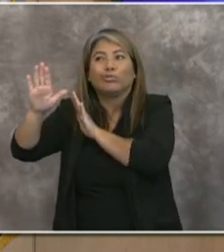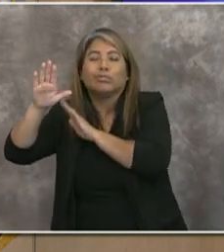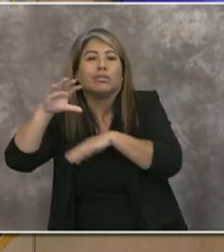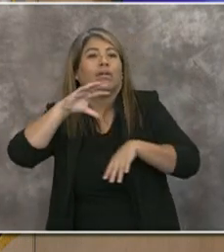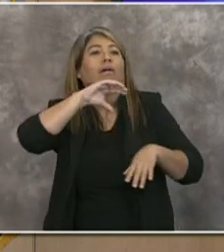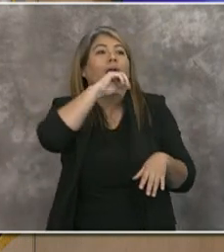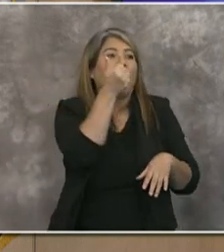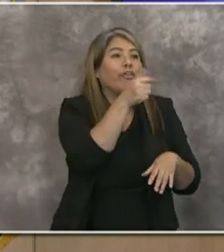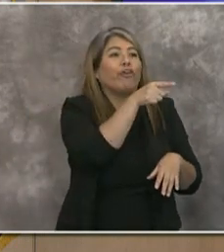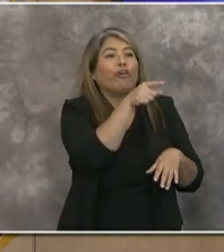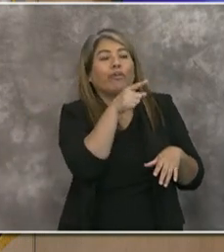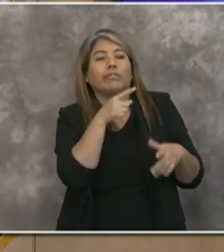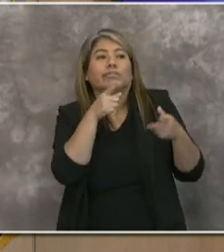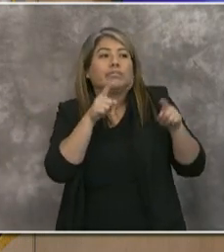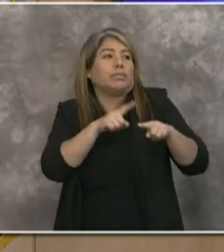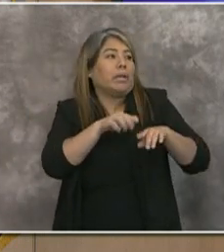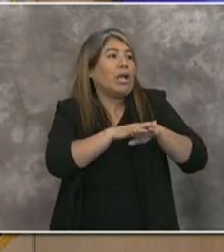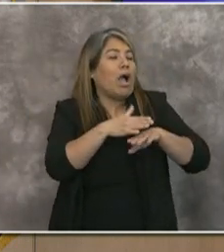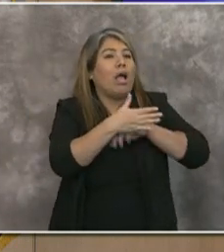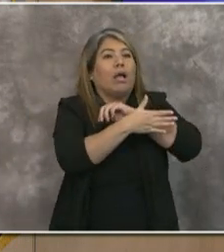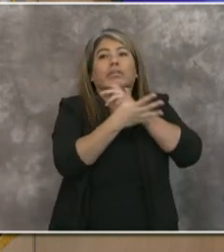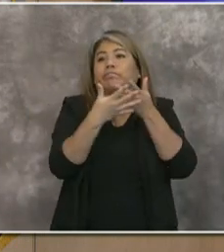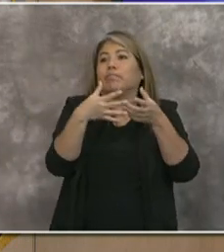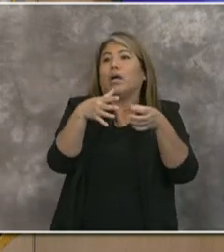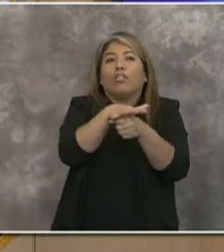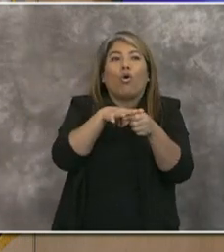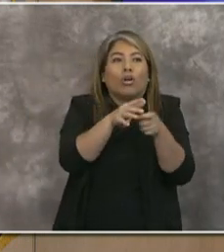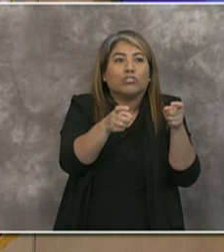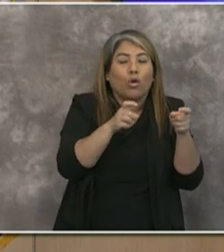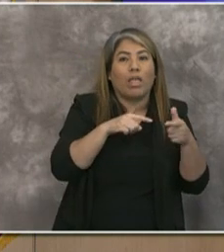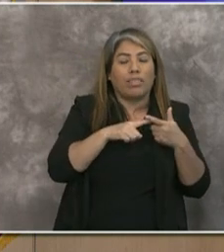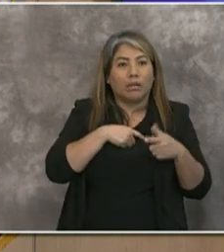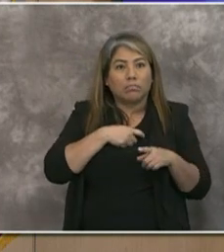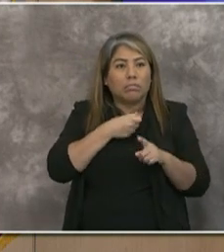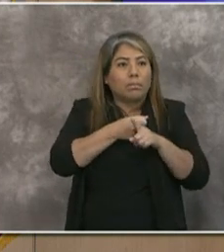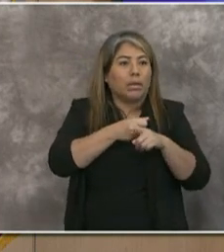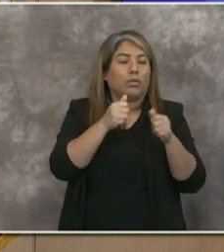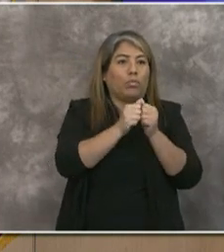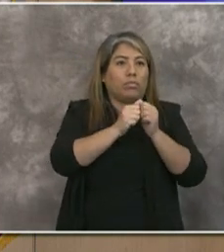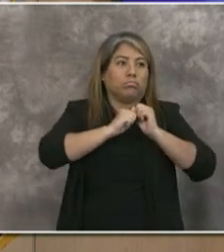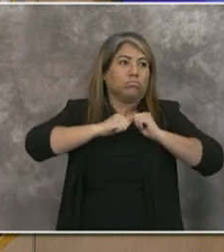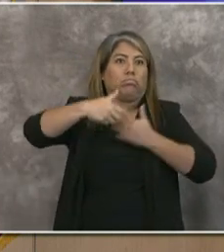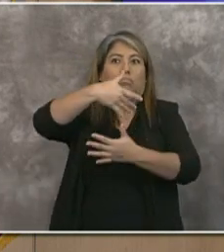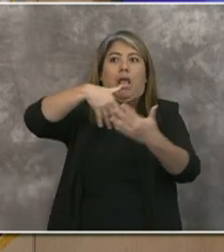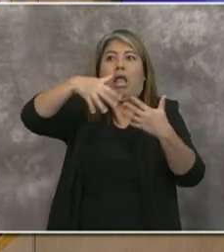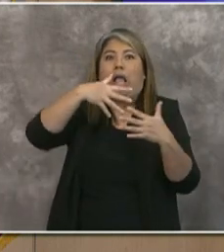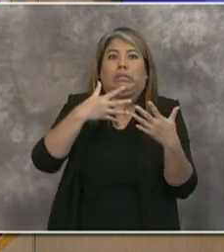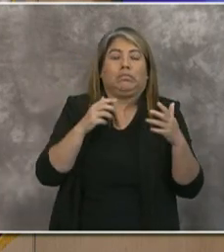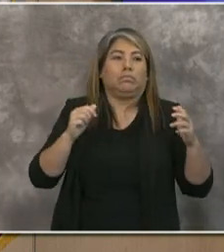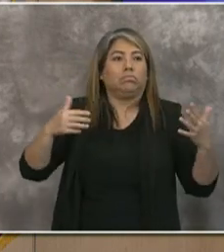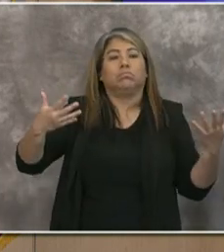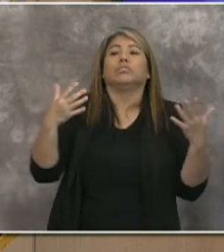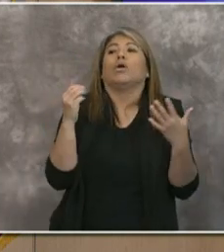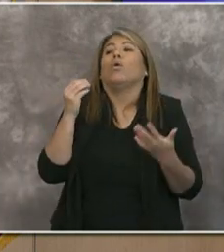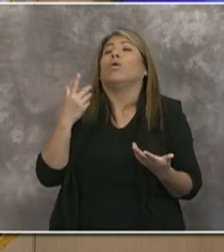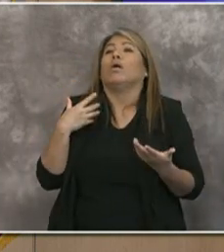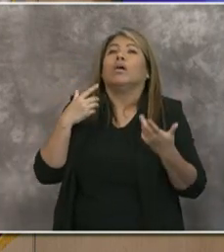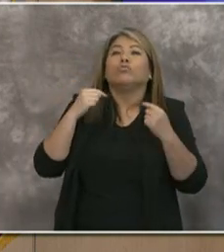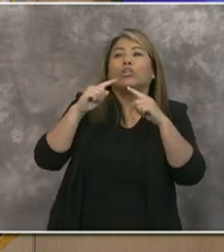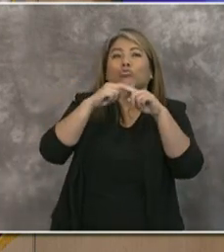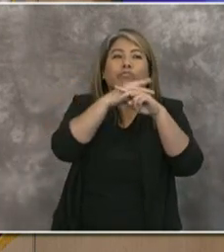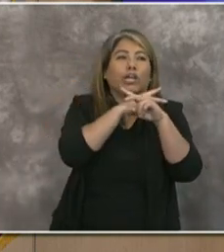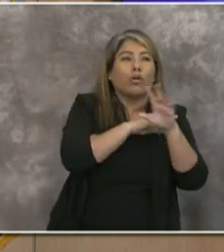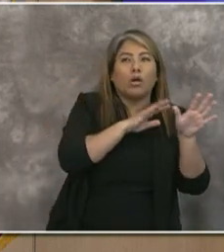own local control. Some of them are impacted by mass gatherings. And so all of the array of things that are out there, things that are being considered and worked